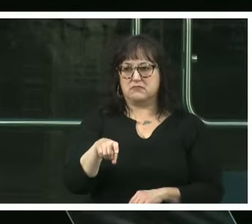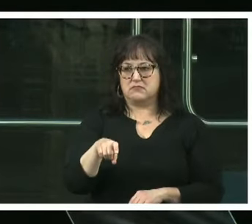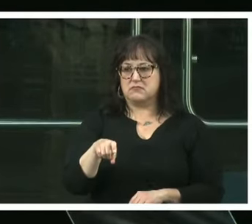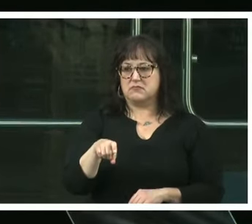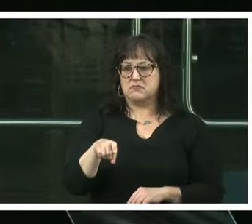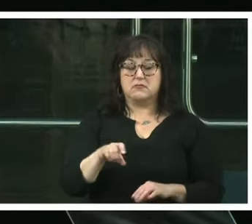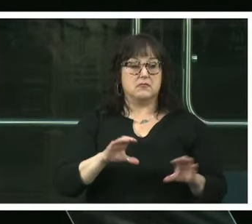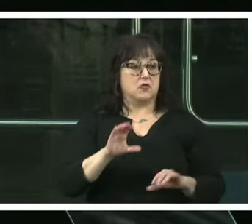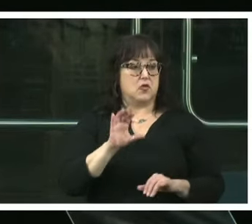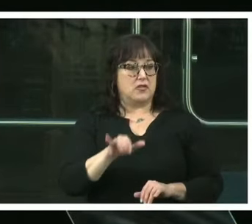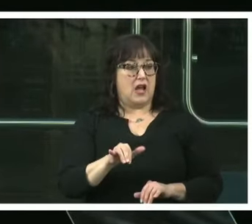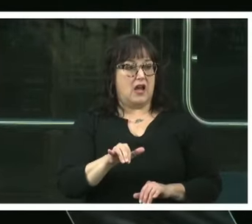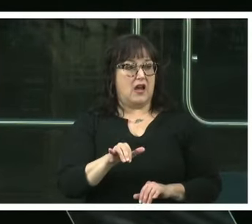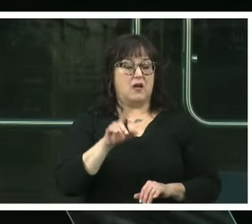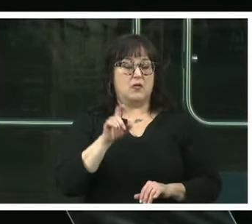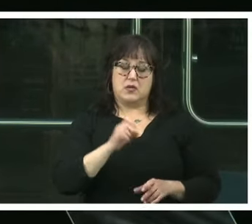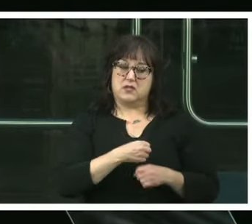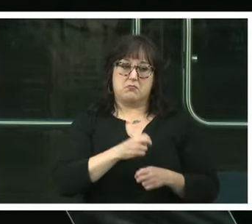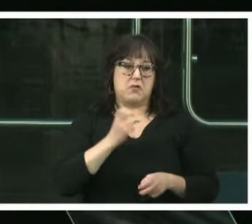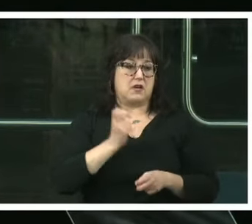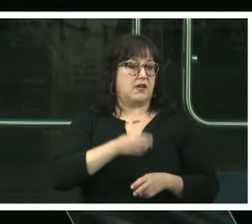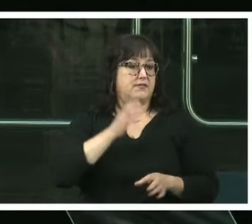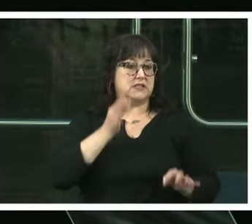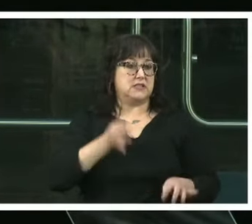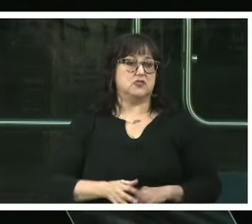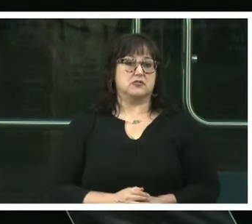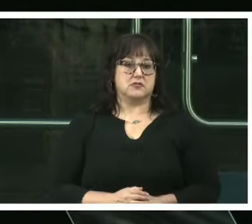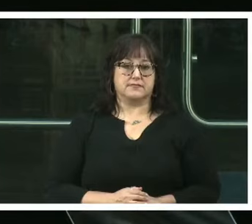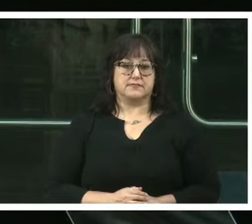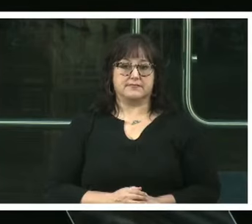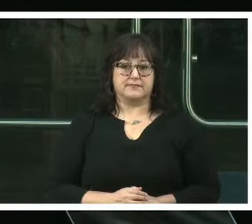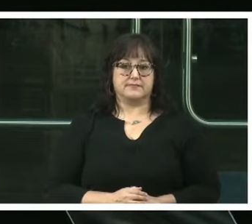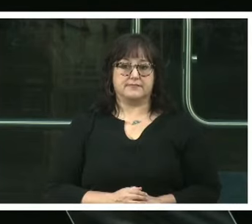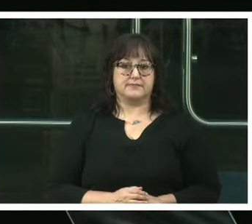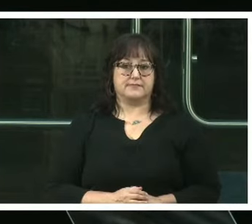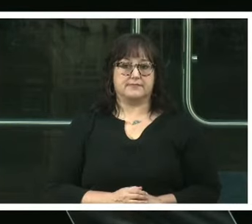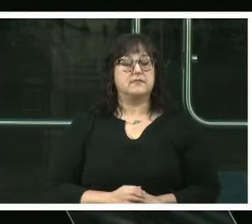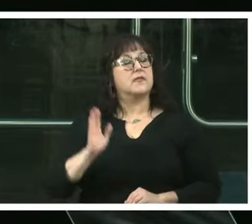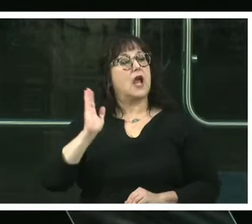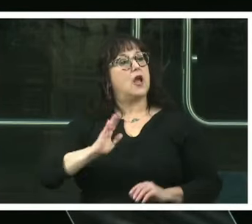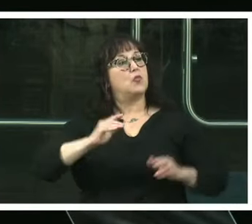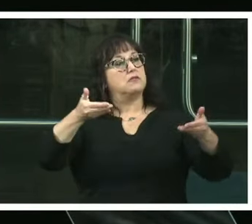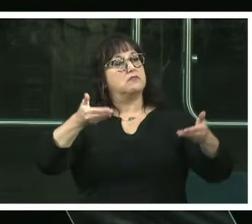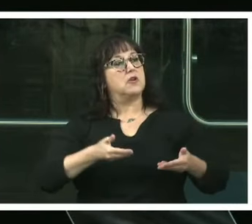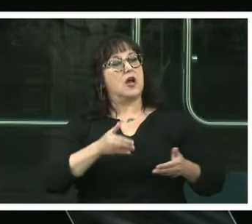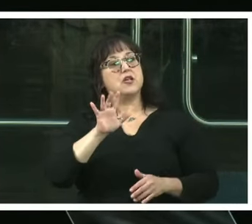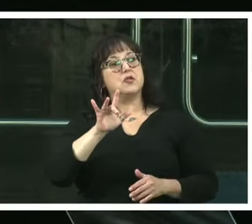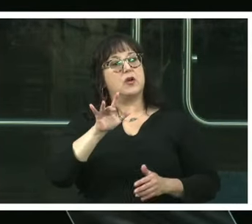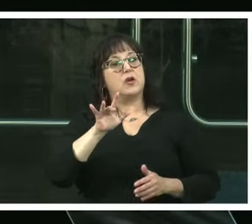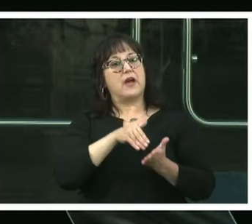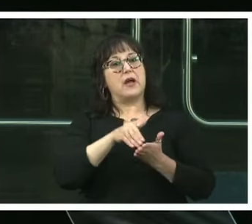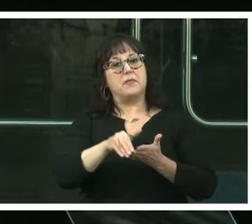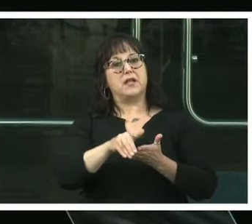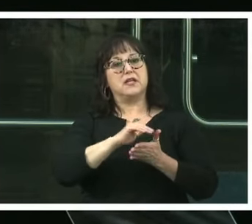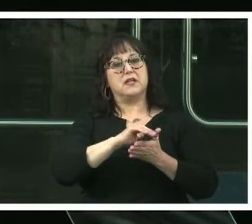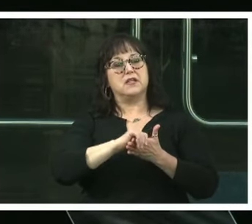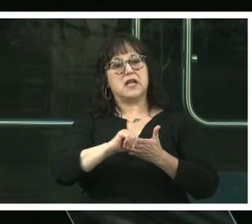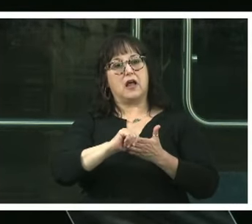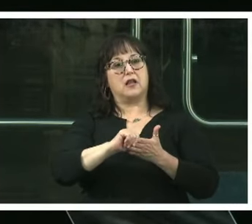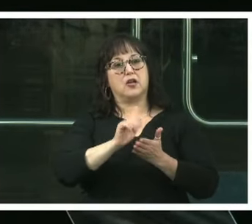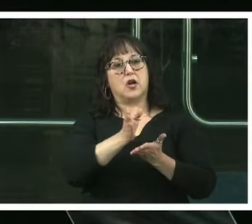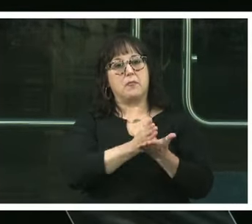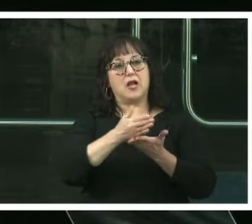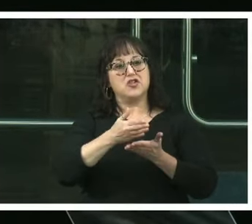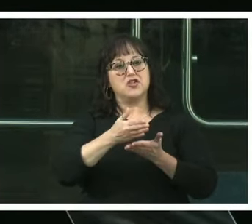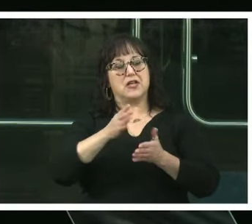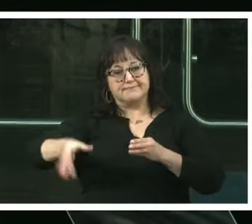that, we're going to have to make some hard decisions. So I will be introducing a $25 million budget supplemental